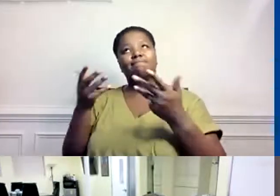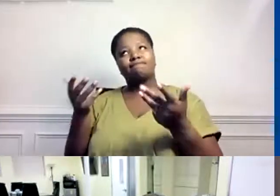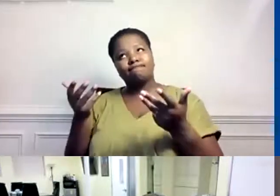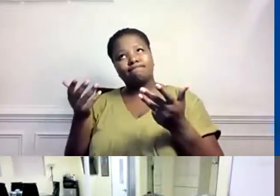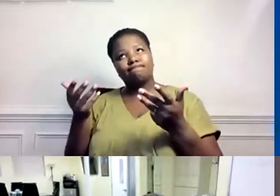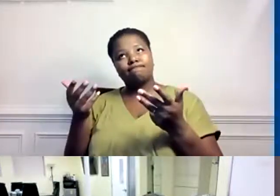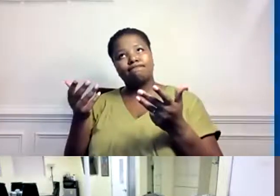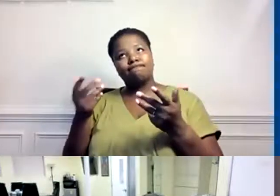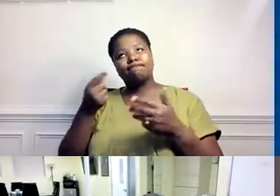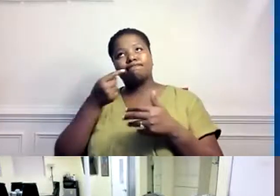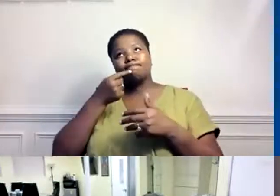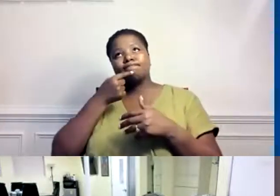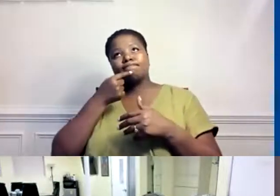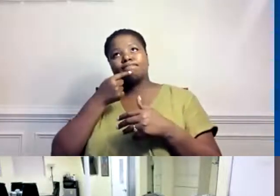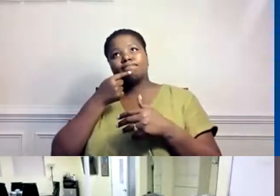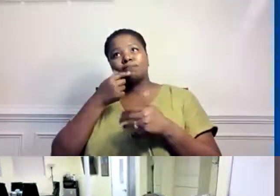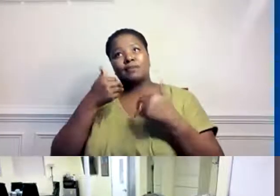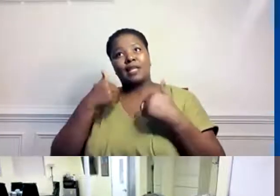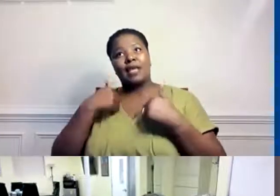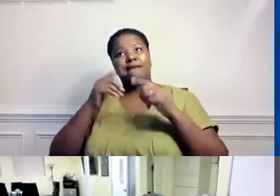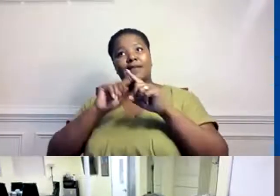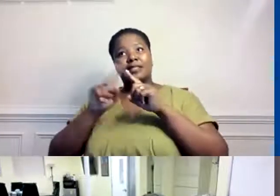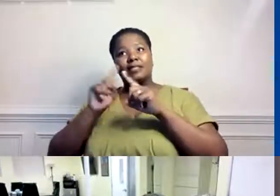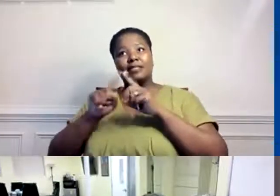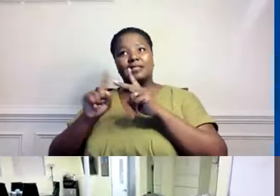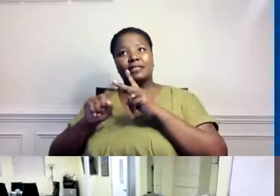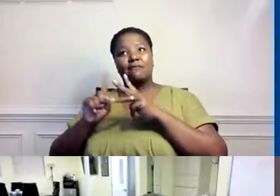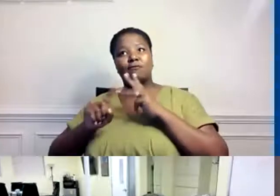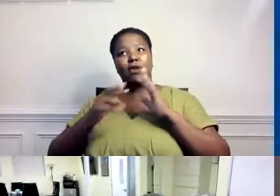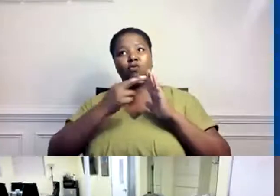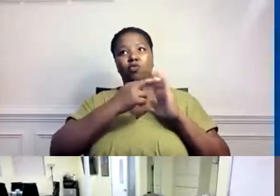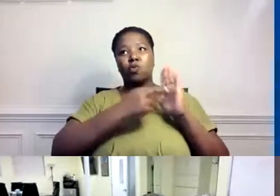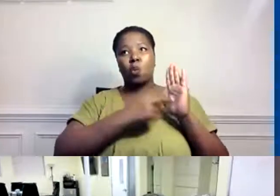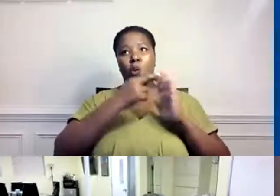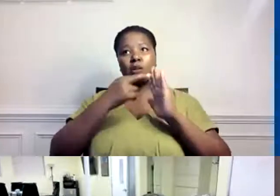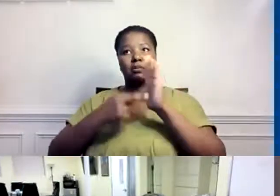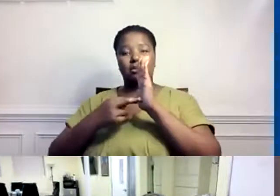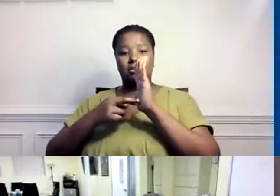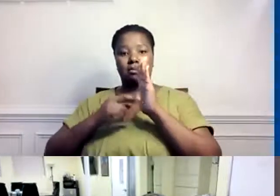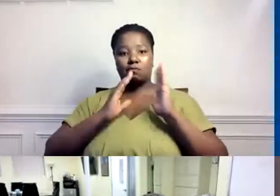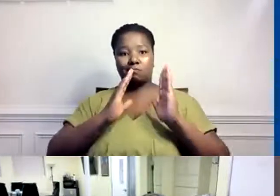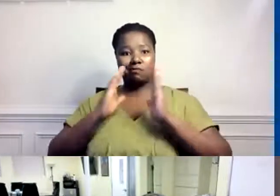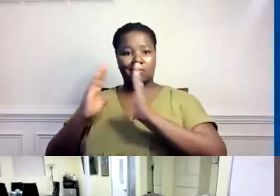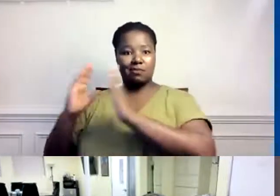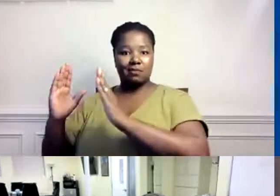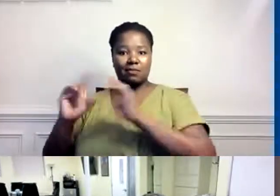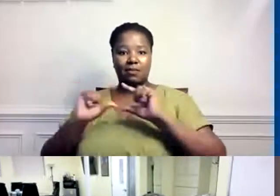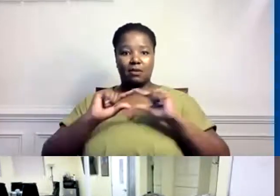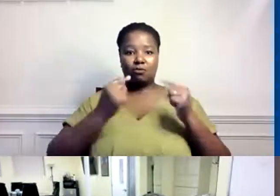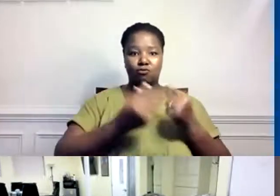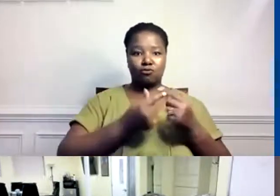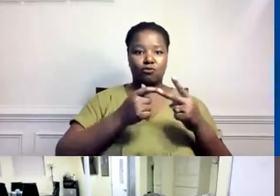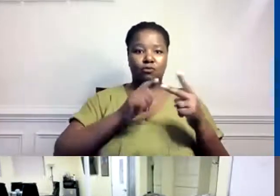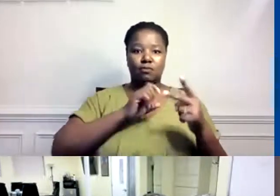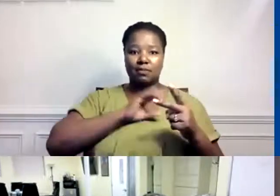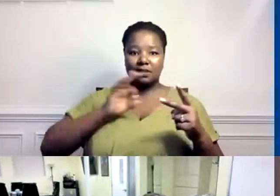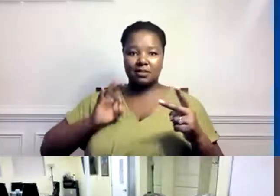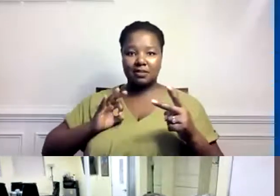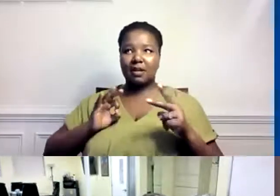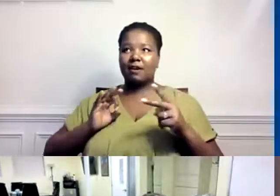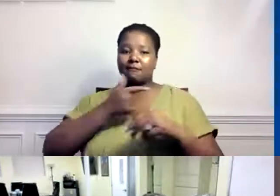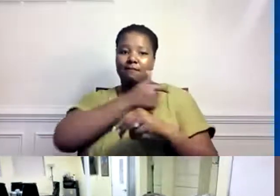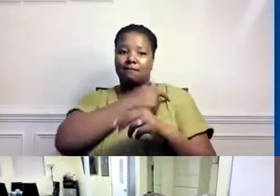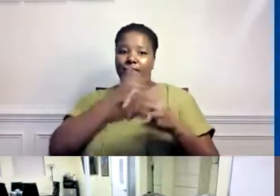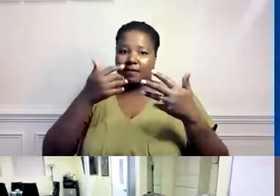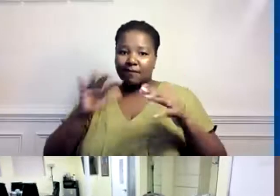is there different protocols related to that? So that, a group of everybody's been vaccinated, the staff has, the individuals going with